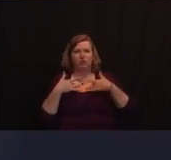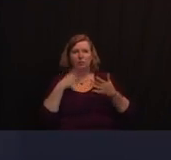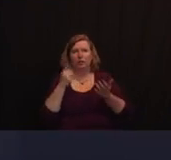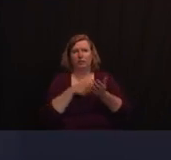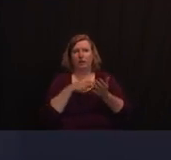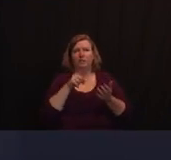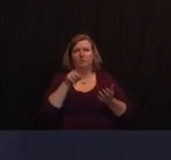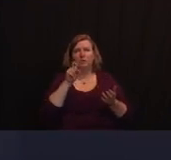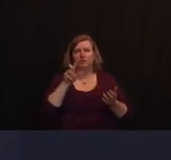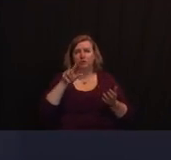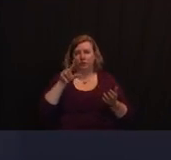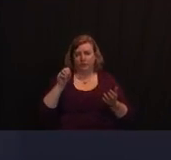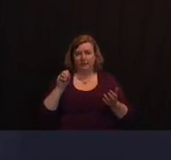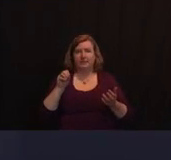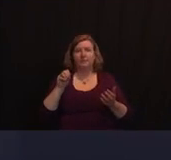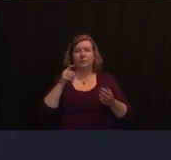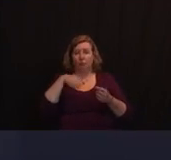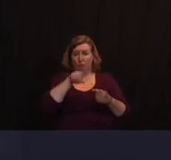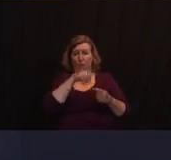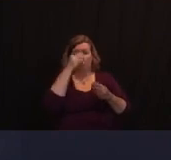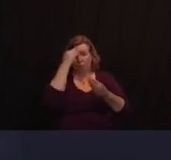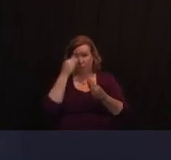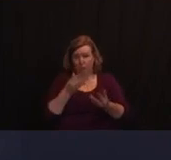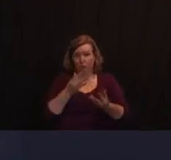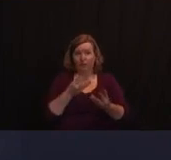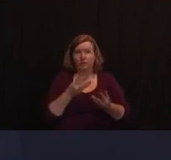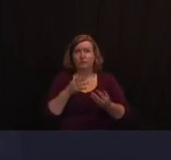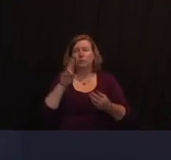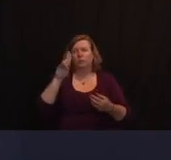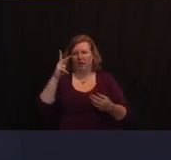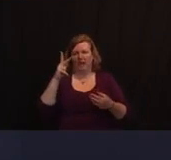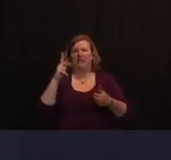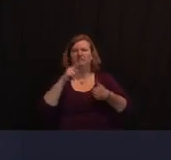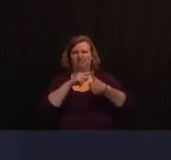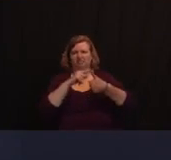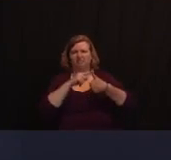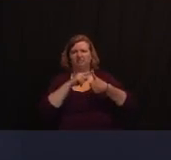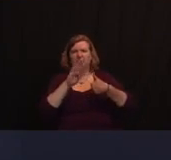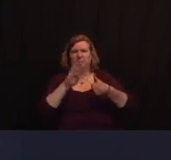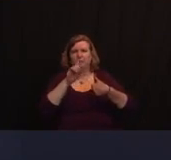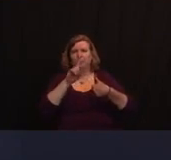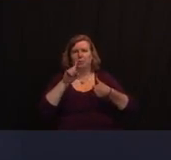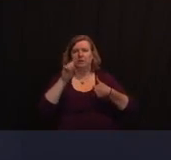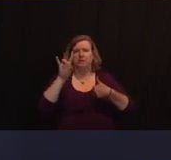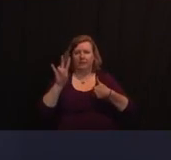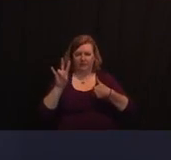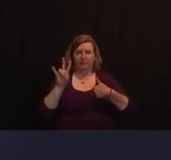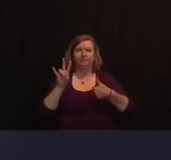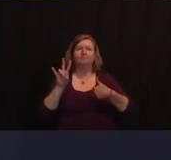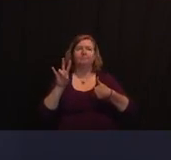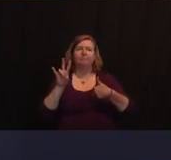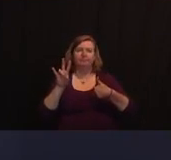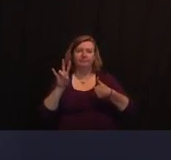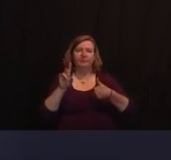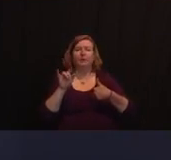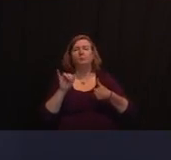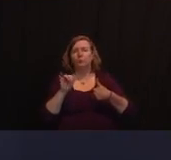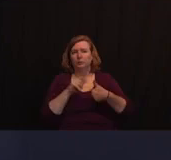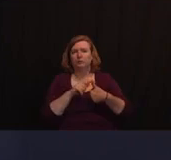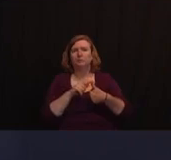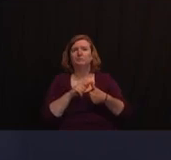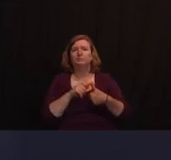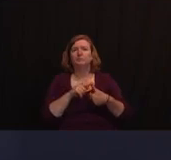1,130 of those reports are the UK variant B.1.1.7. Additionally, our reports